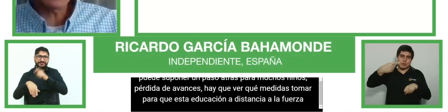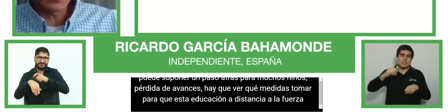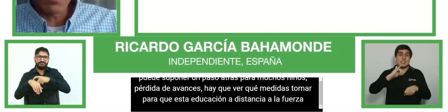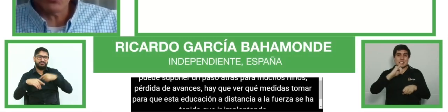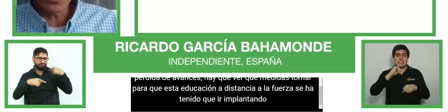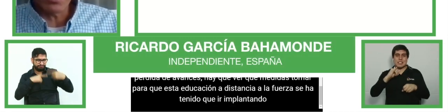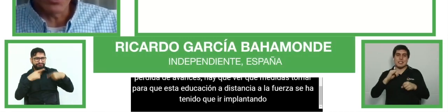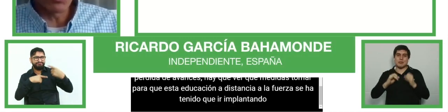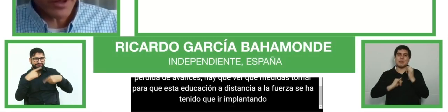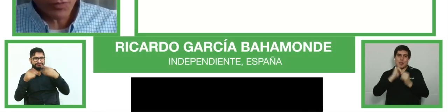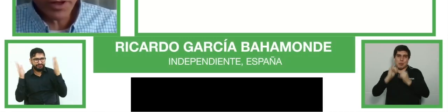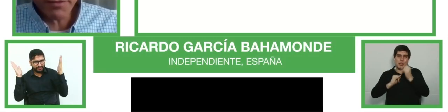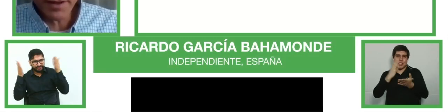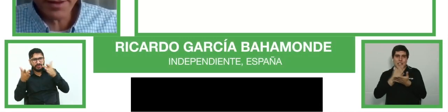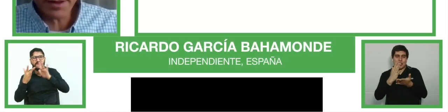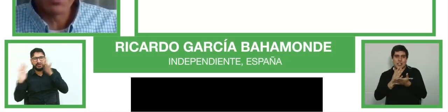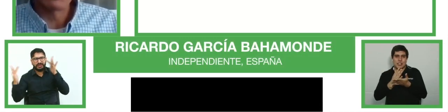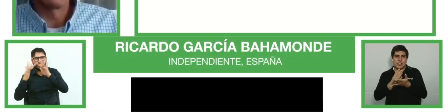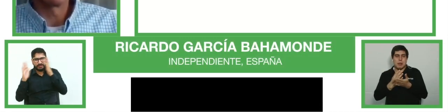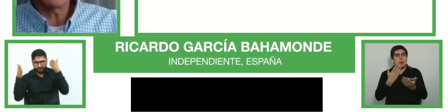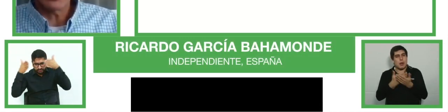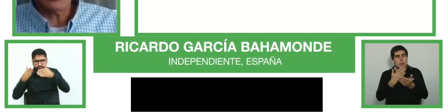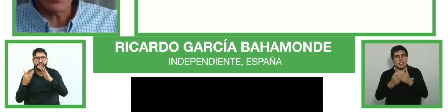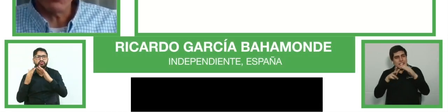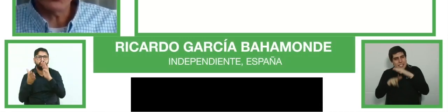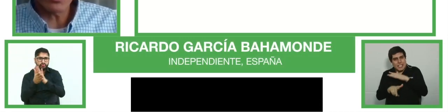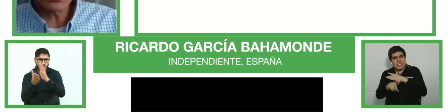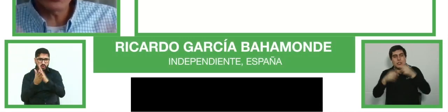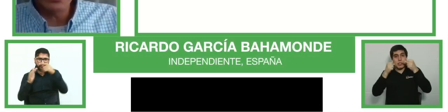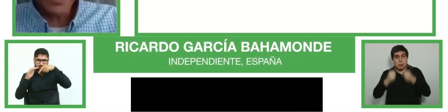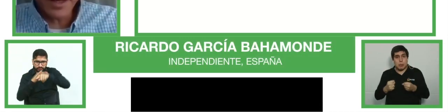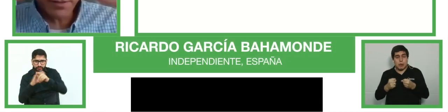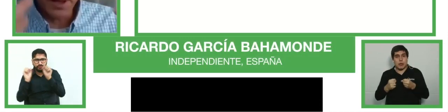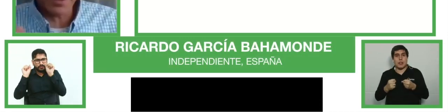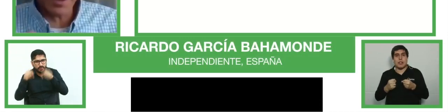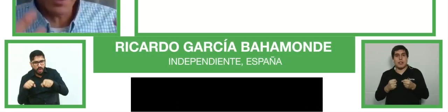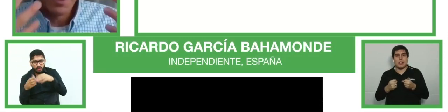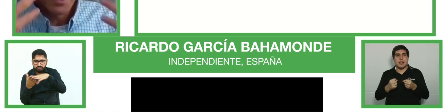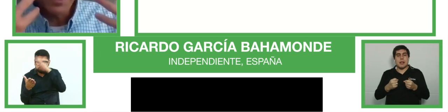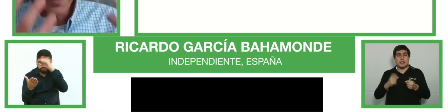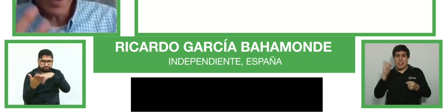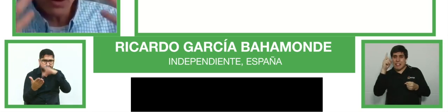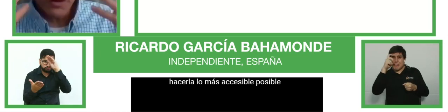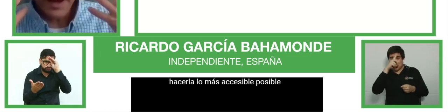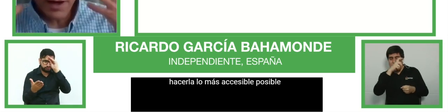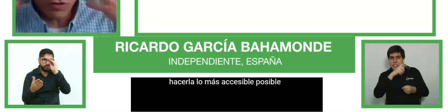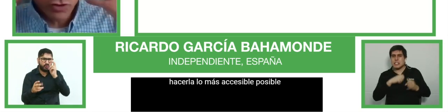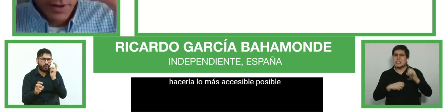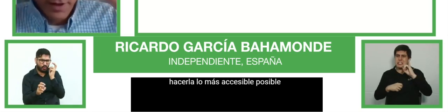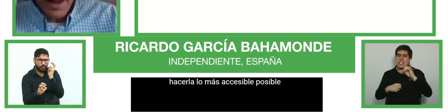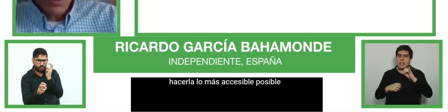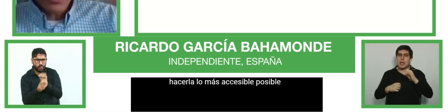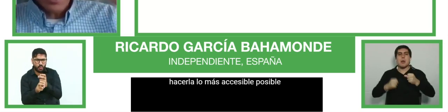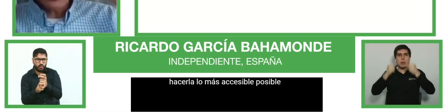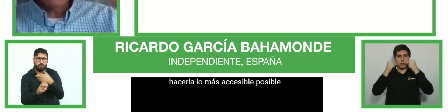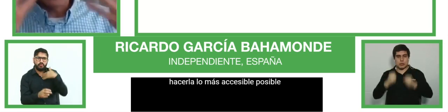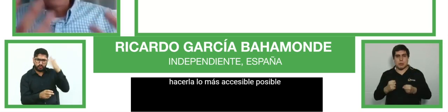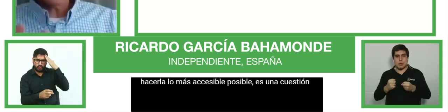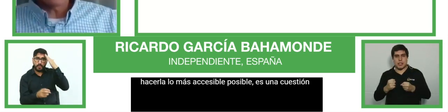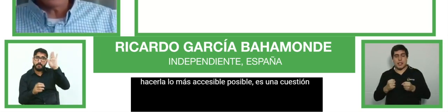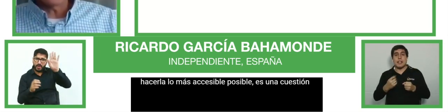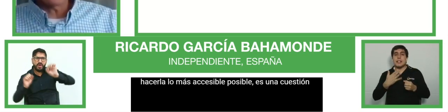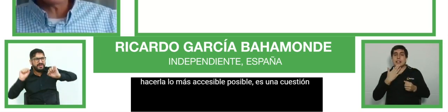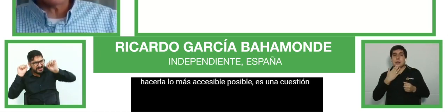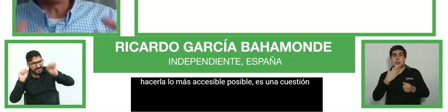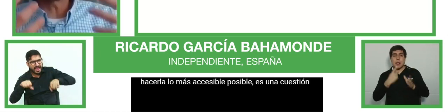so difficult, but we need to do it. It's a matter of sensitization and letting the